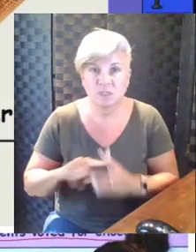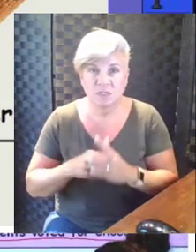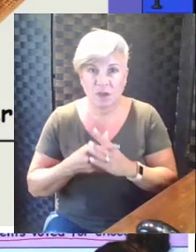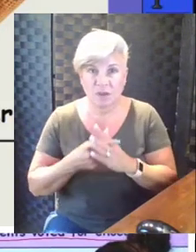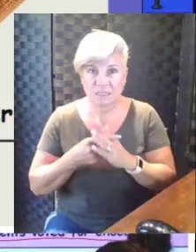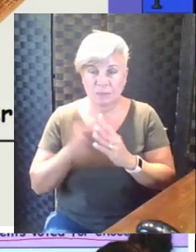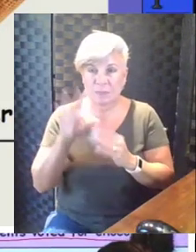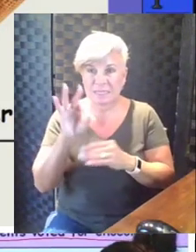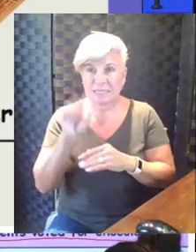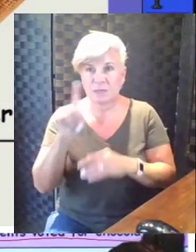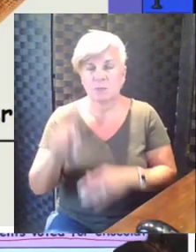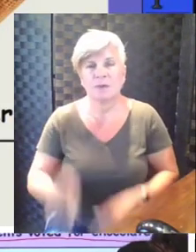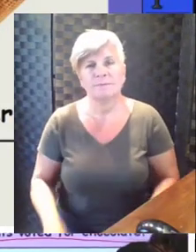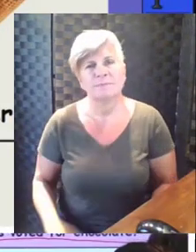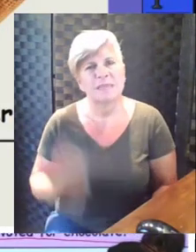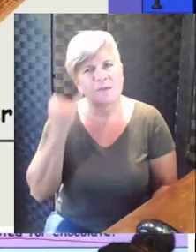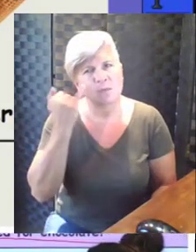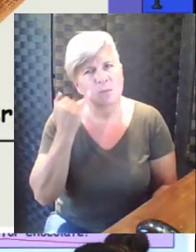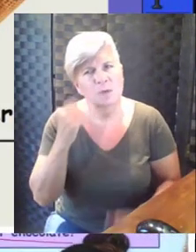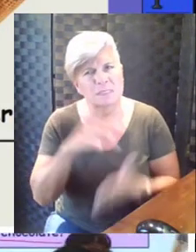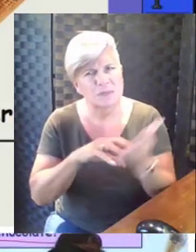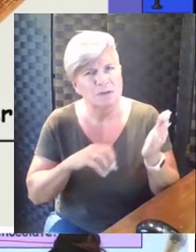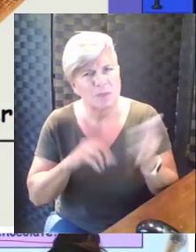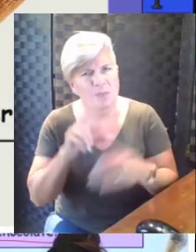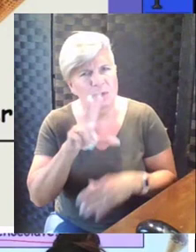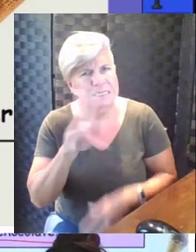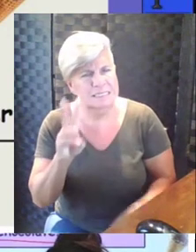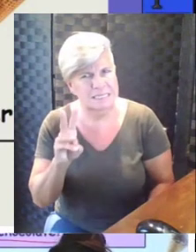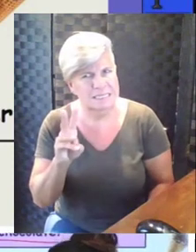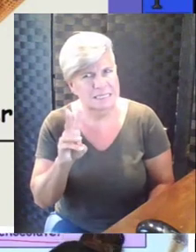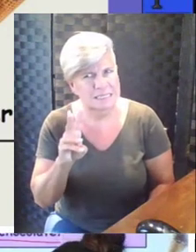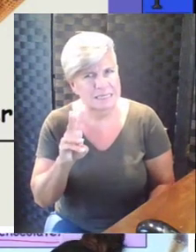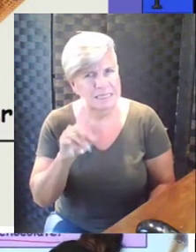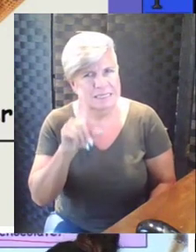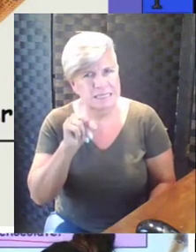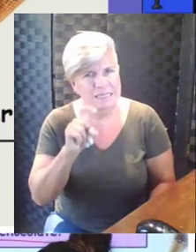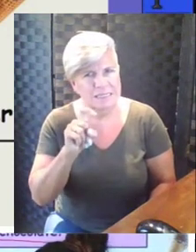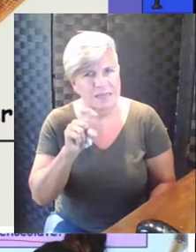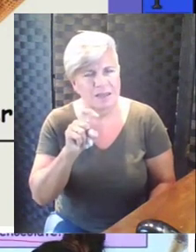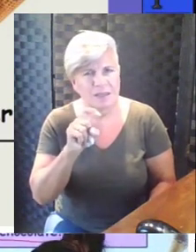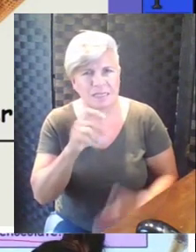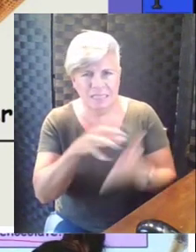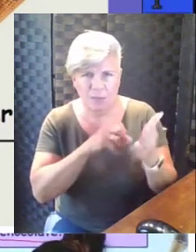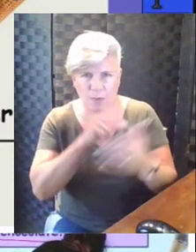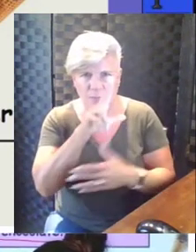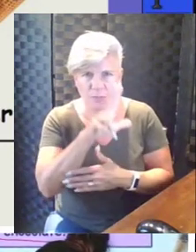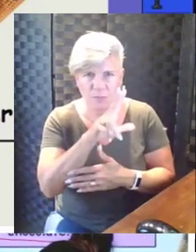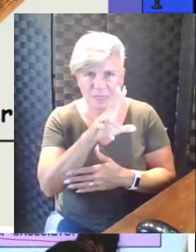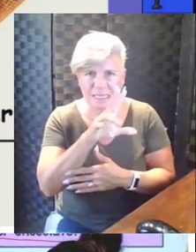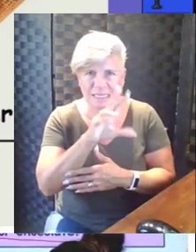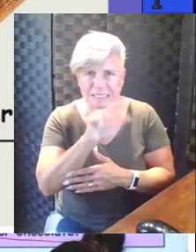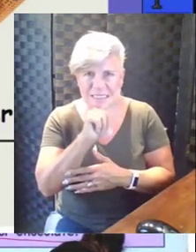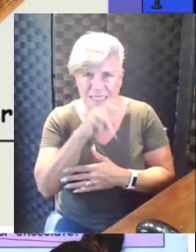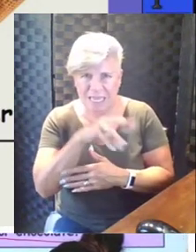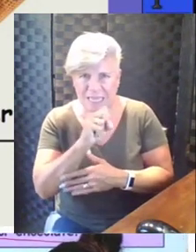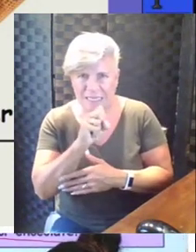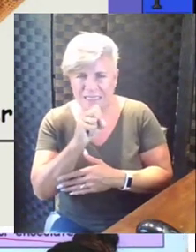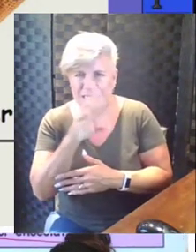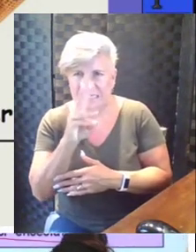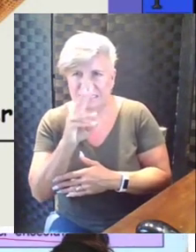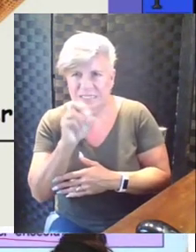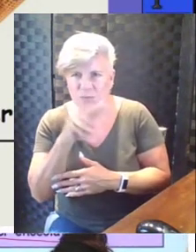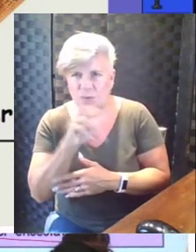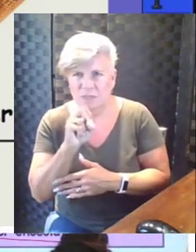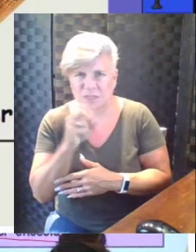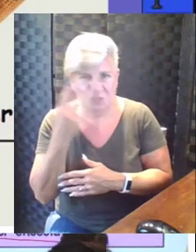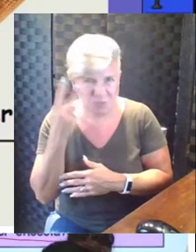with 91. If we're going to take away 36, that means we need to take away 3 tens and 6 ones. Do you